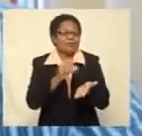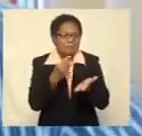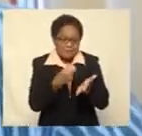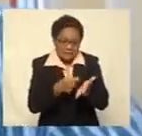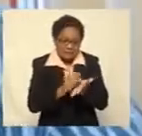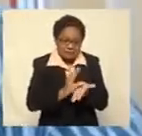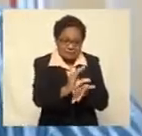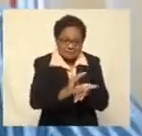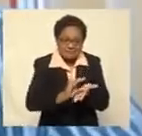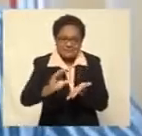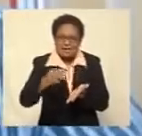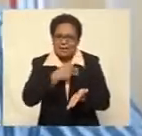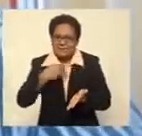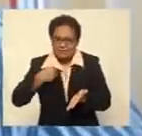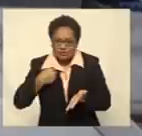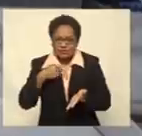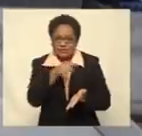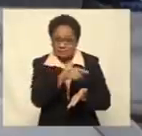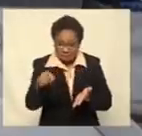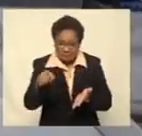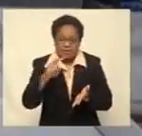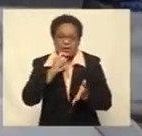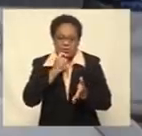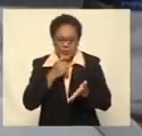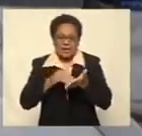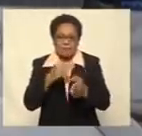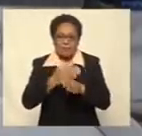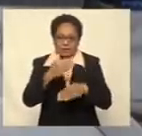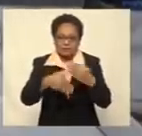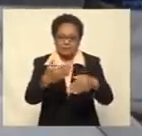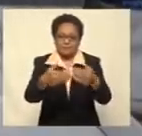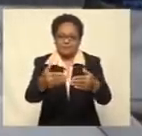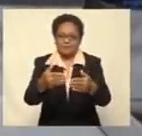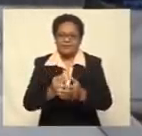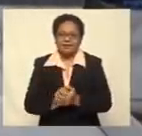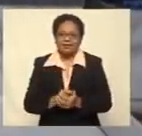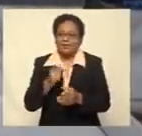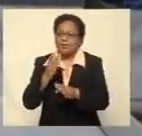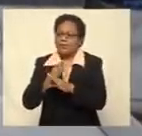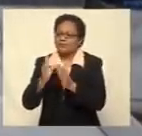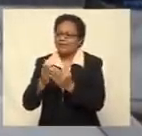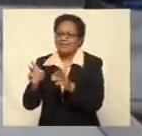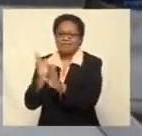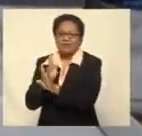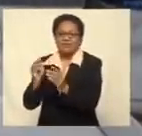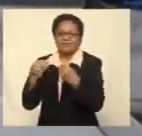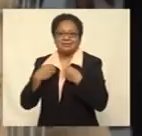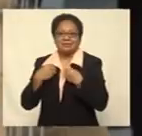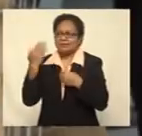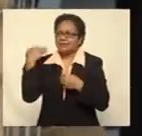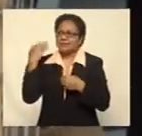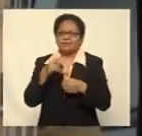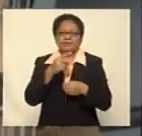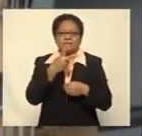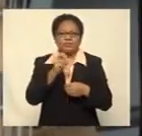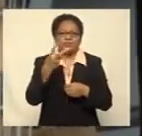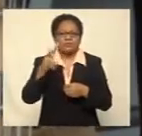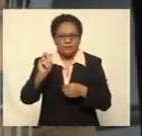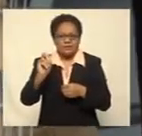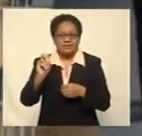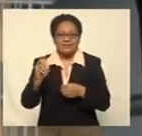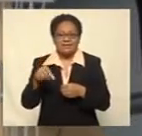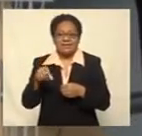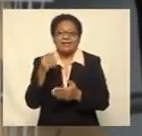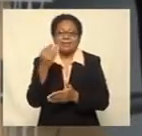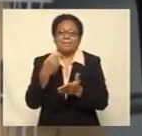pull the private sector together with them. The local economy in 2020 was largely run on consumer spending, indicating